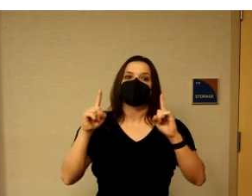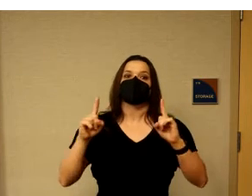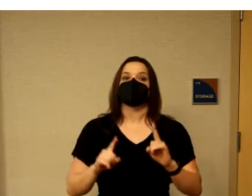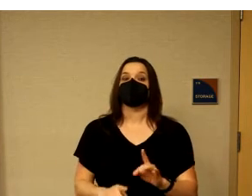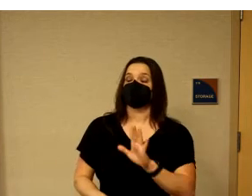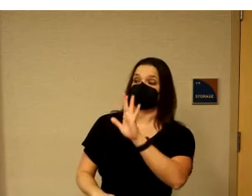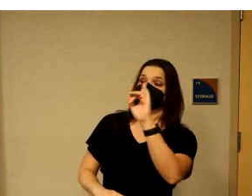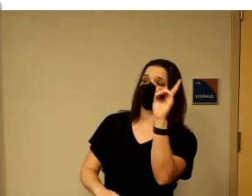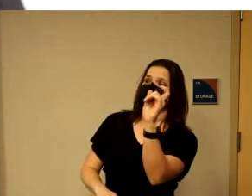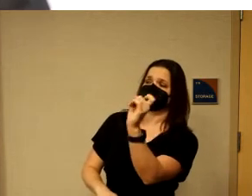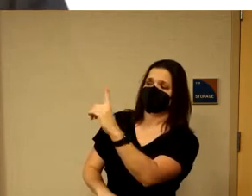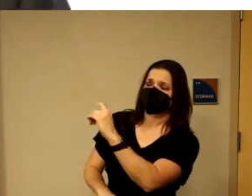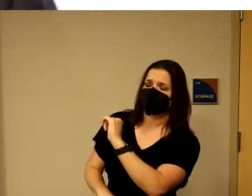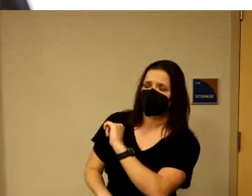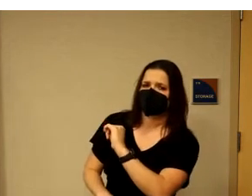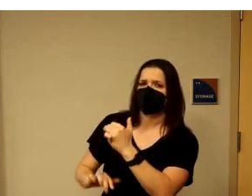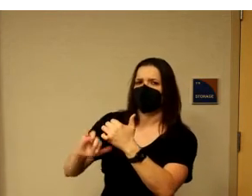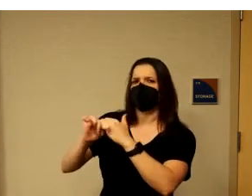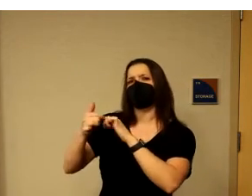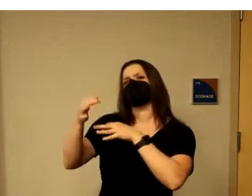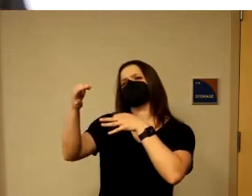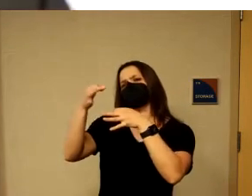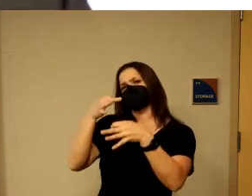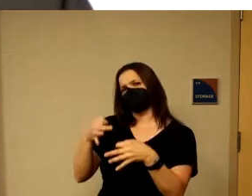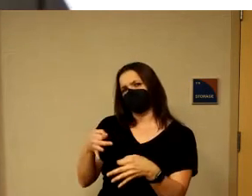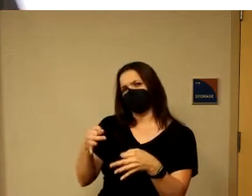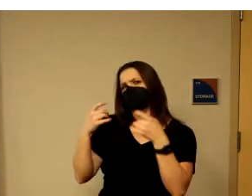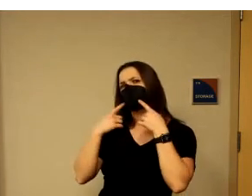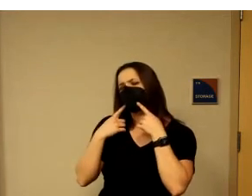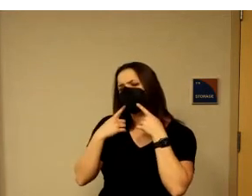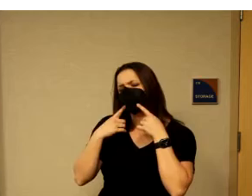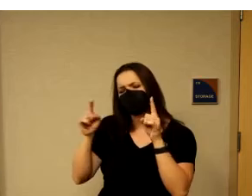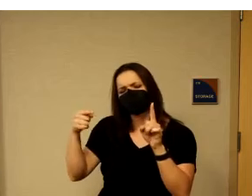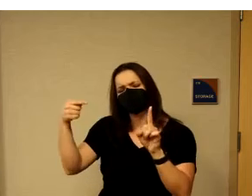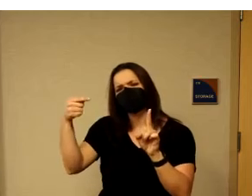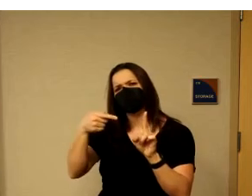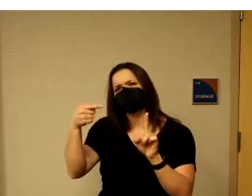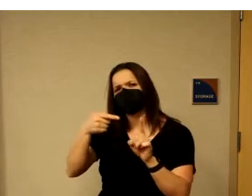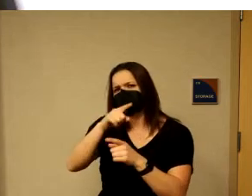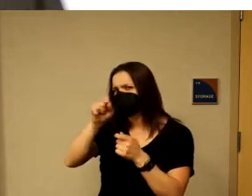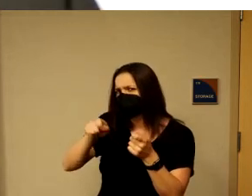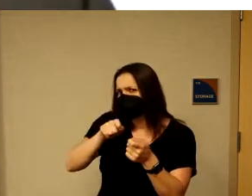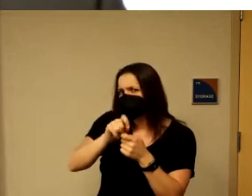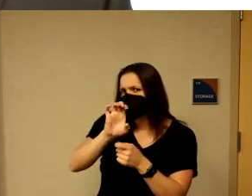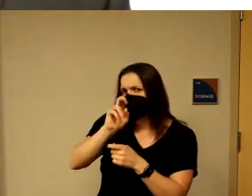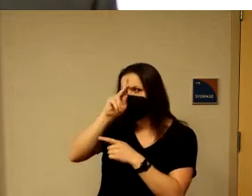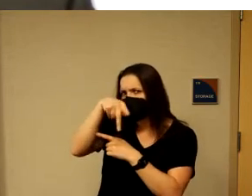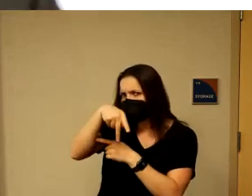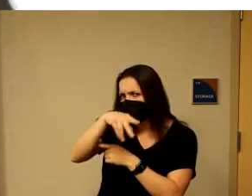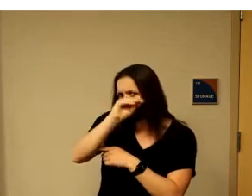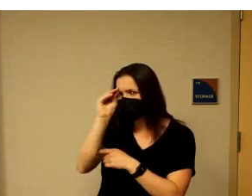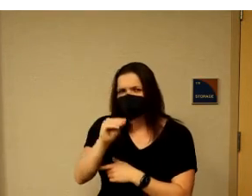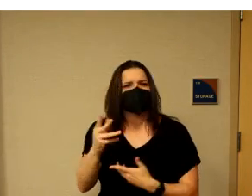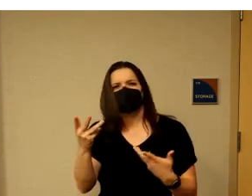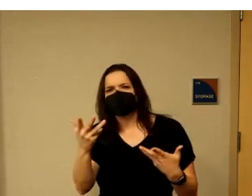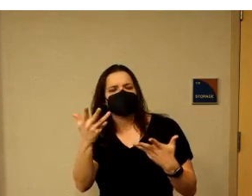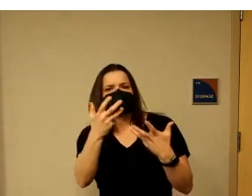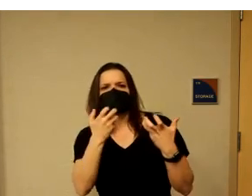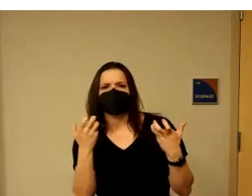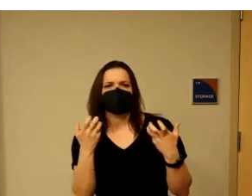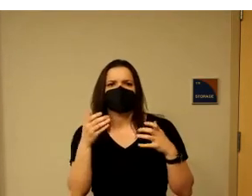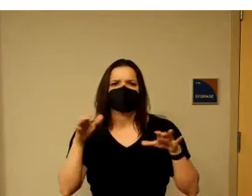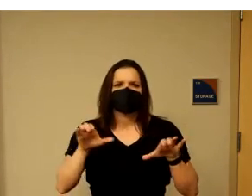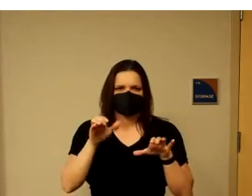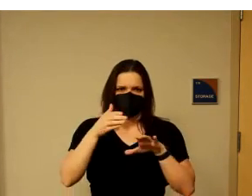Angel, question, how do you define effective? Is it a certain CVAP percentage that you want to get